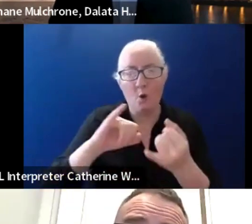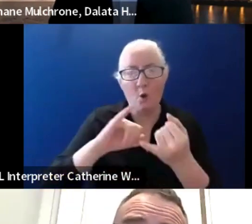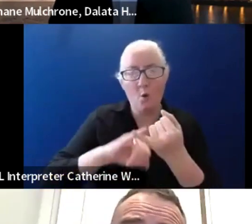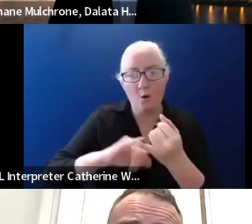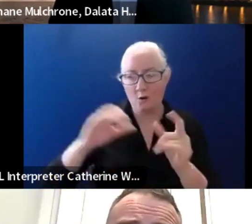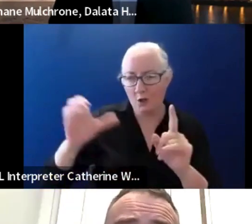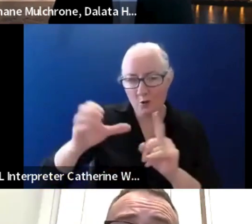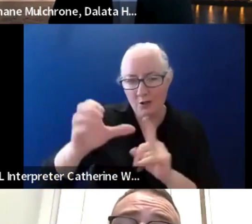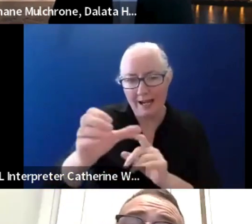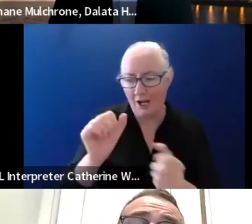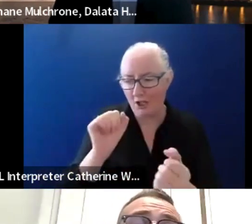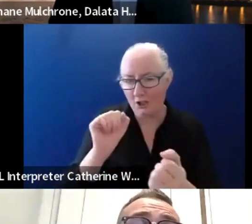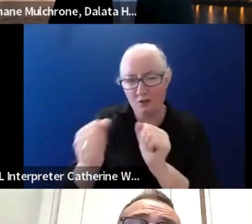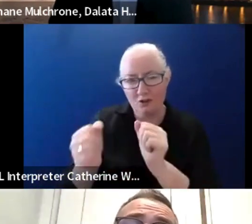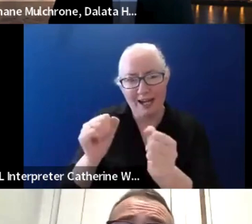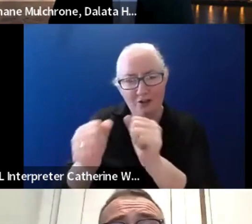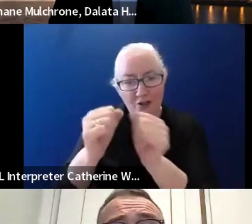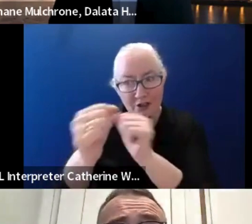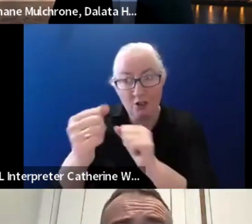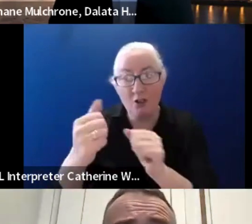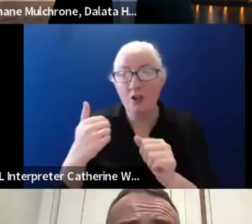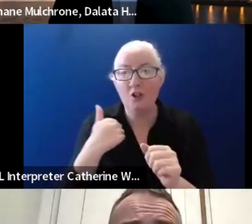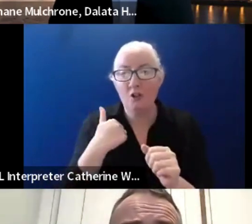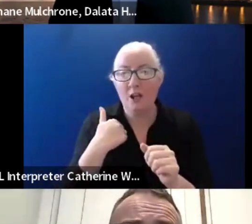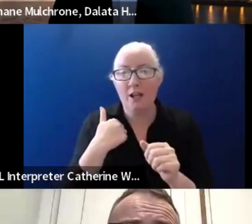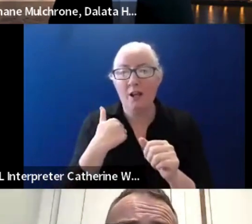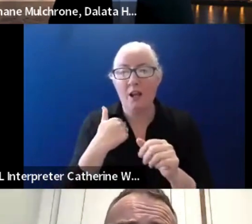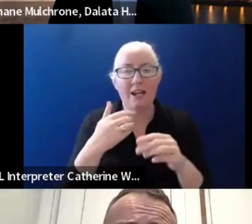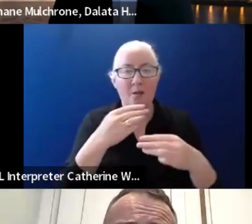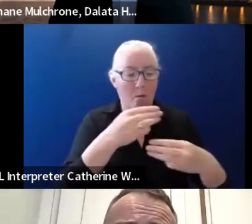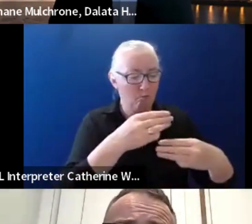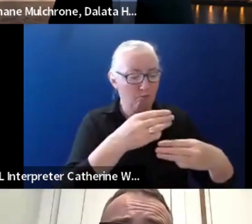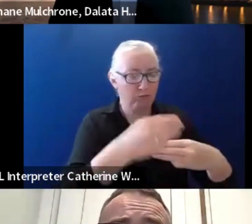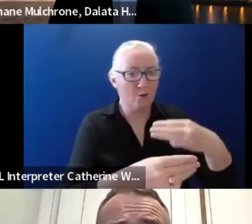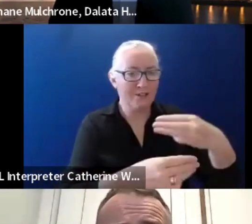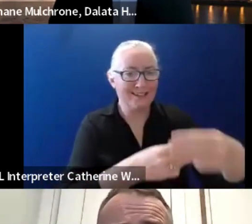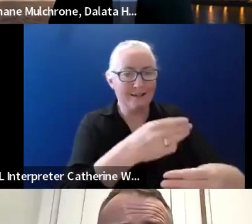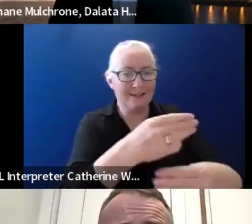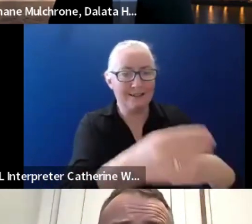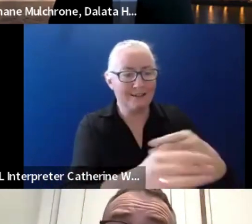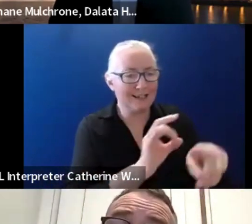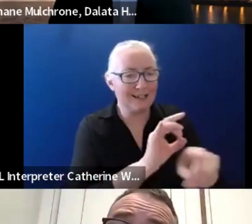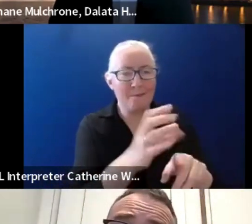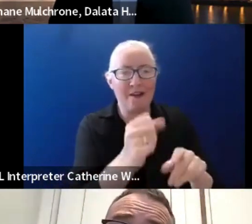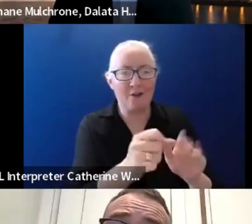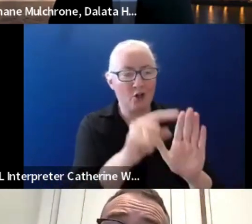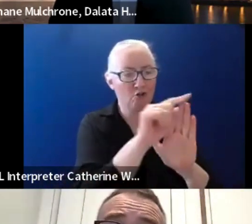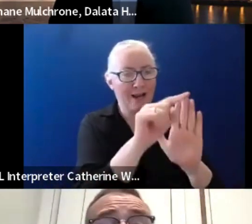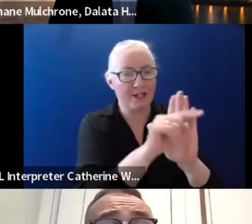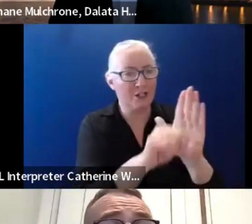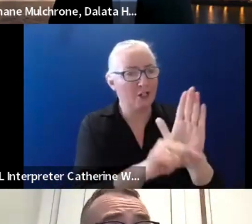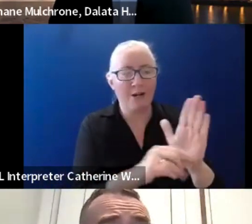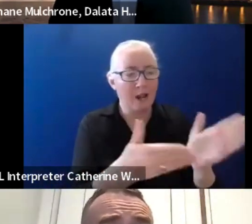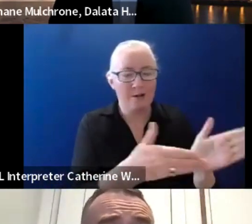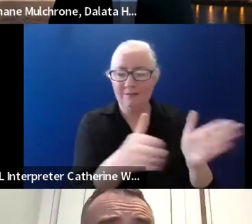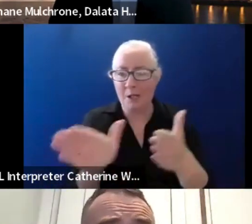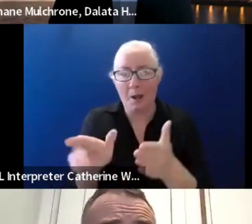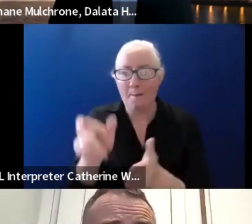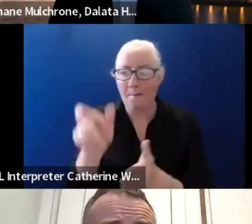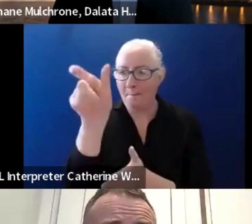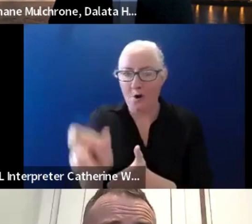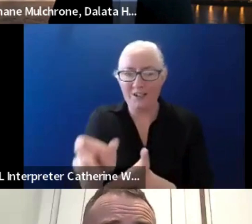and changing that. So we've moved away from a process type recruitment, which was more criteria based, to more